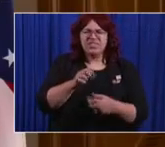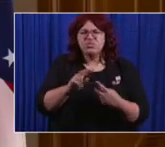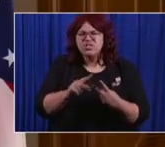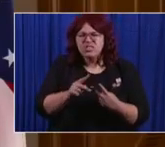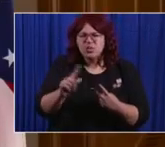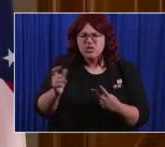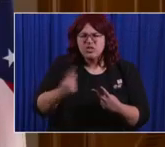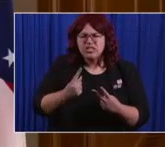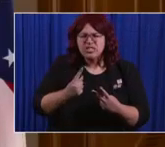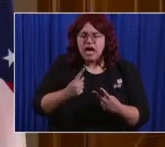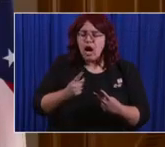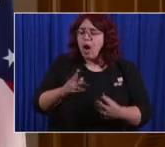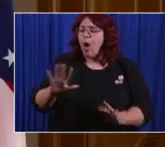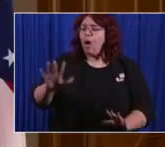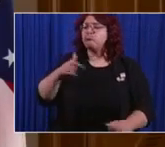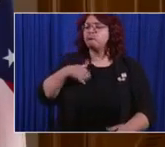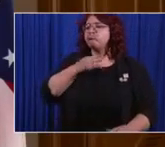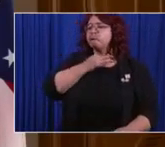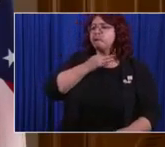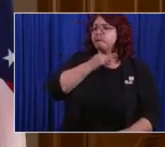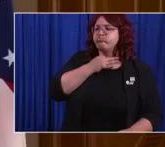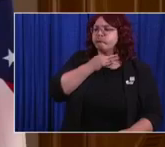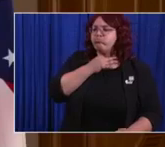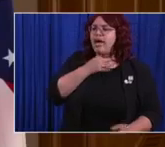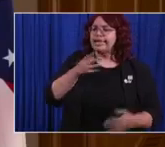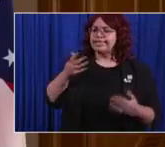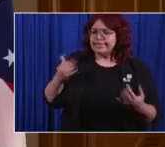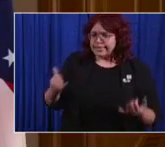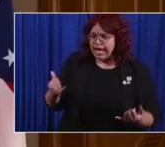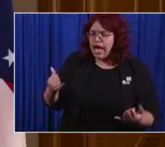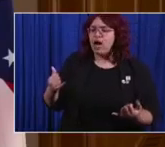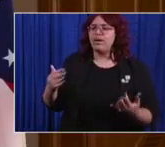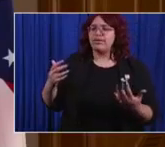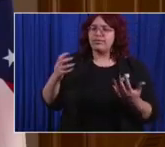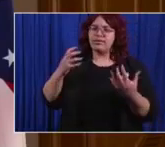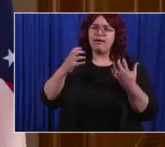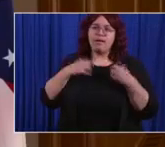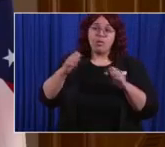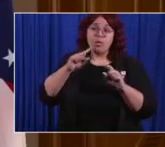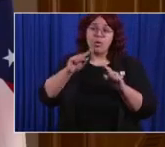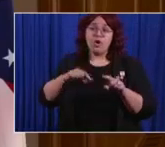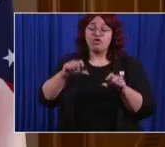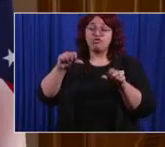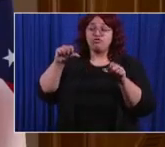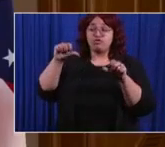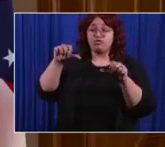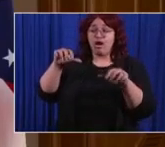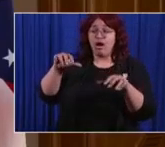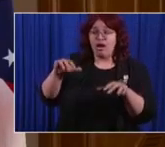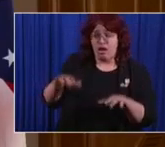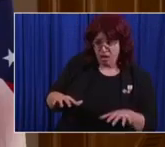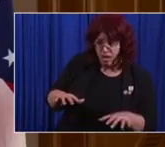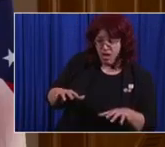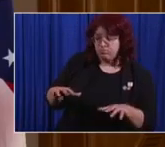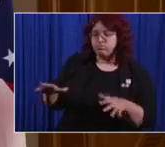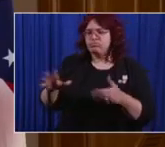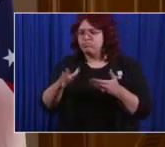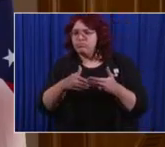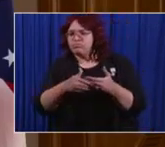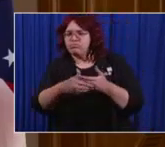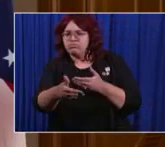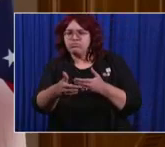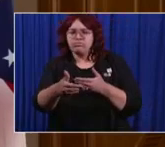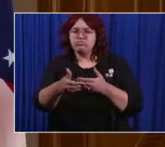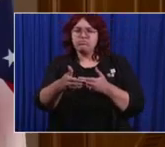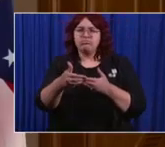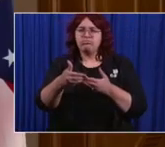I was wondering, as these orders are lifted, does that give you any pause for concern, knowing that some people may try to use